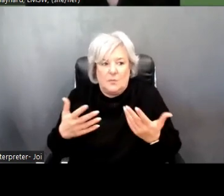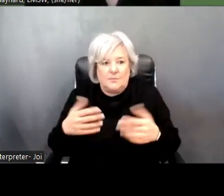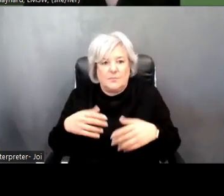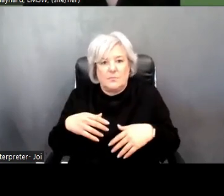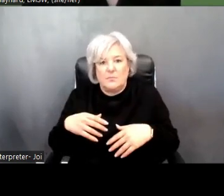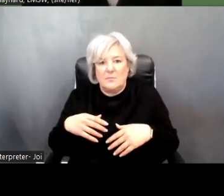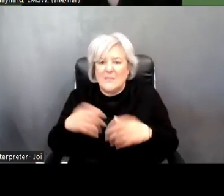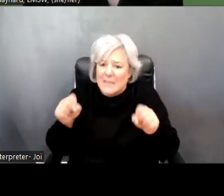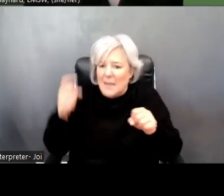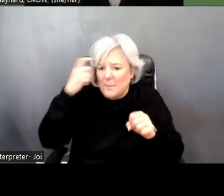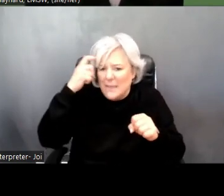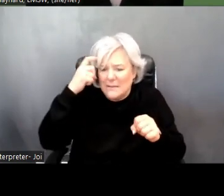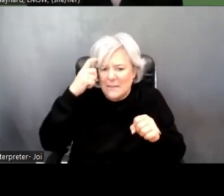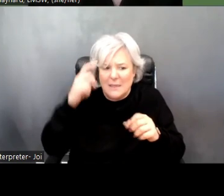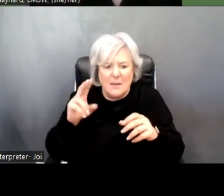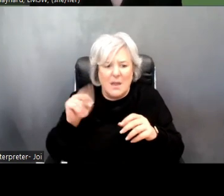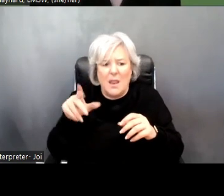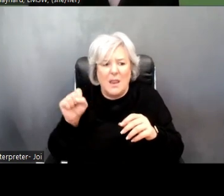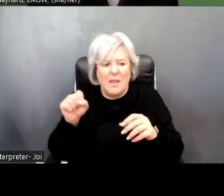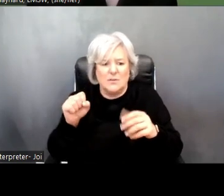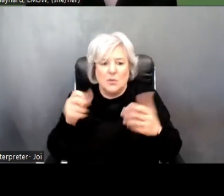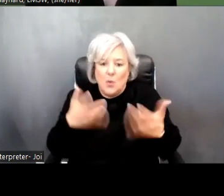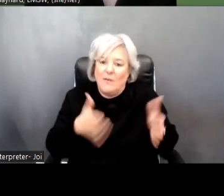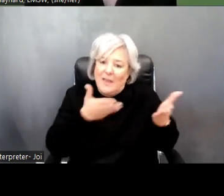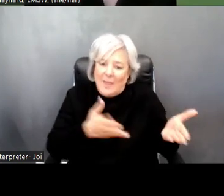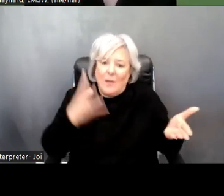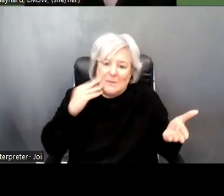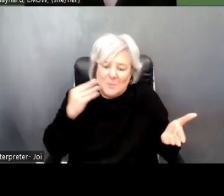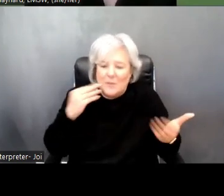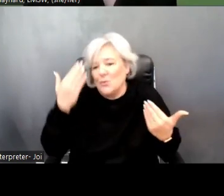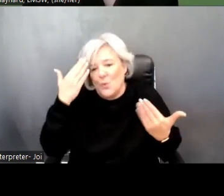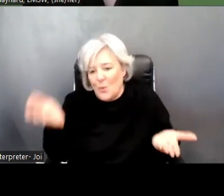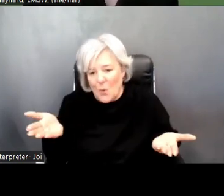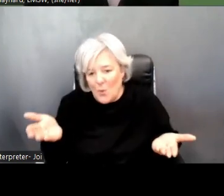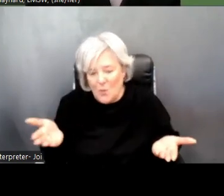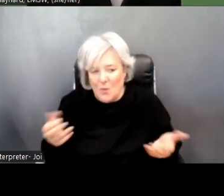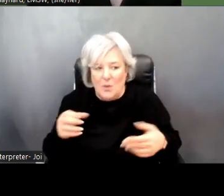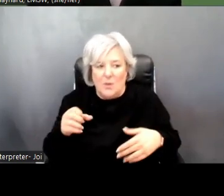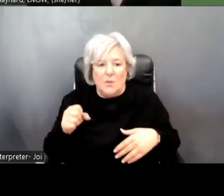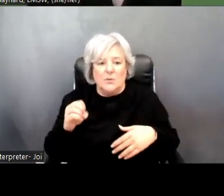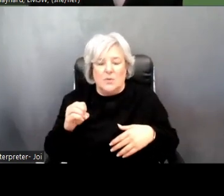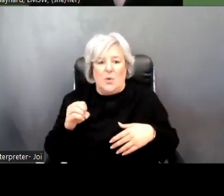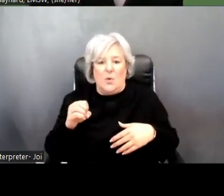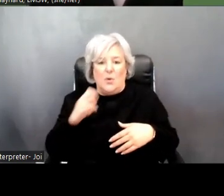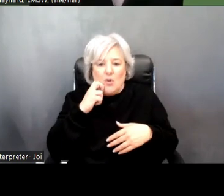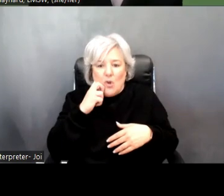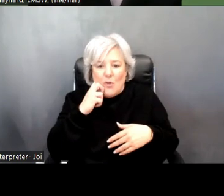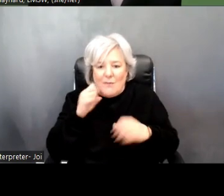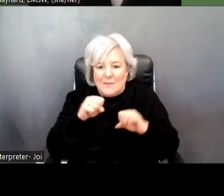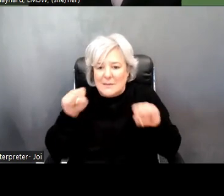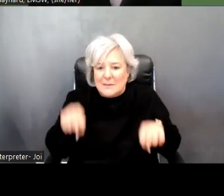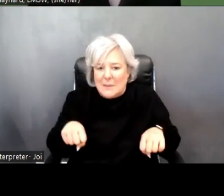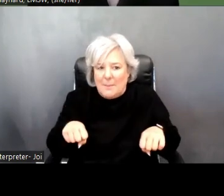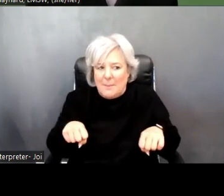make sense unless you've already been in that place, right? Their nervous systems are wired